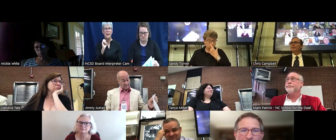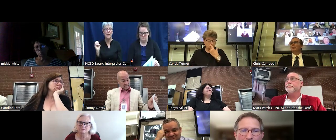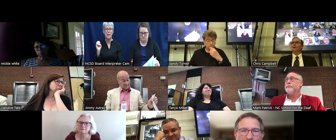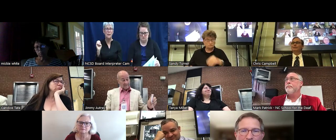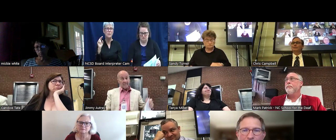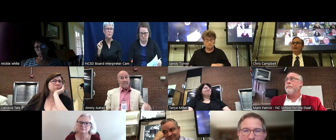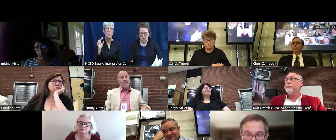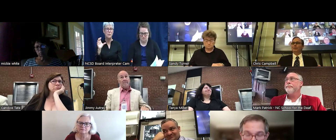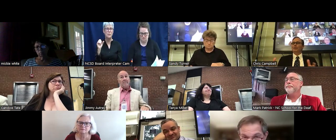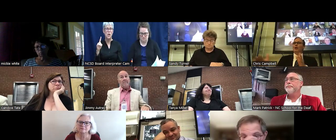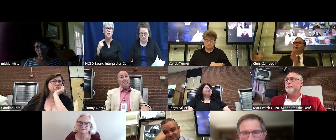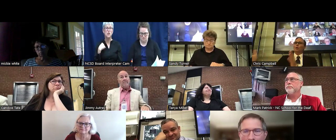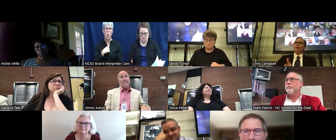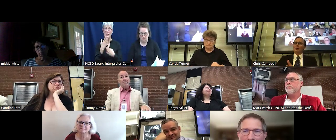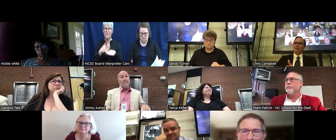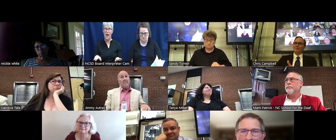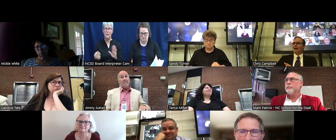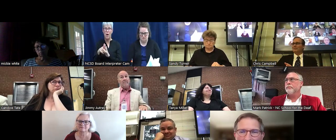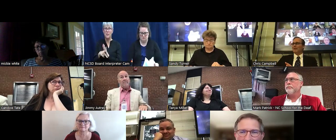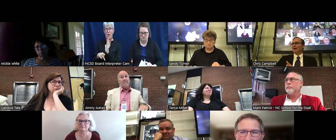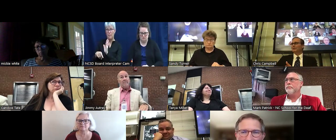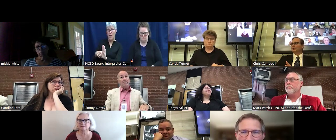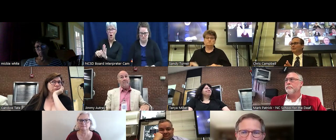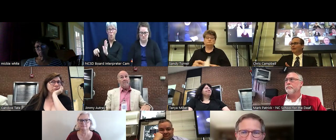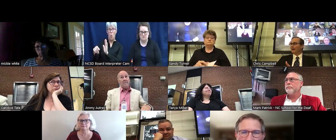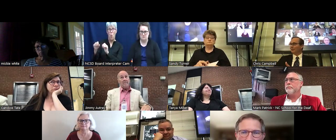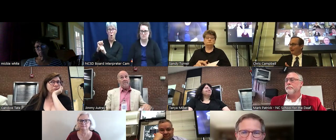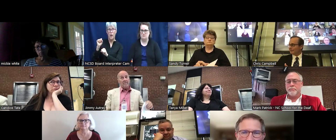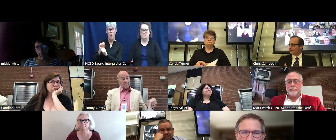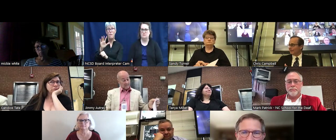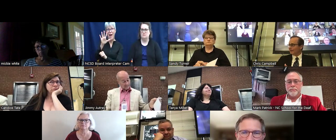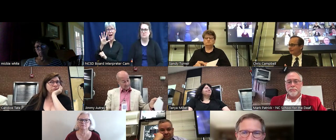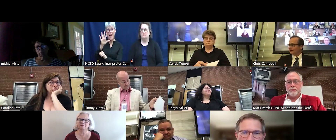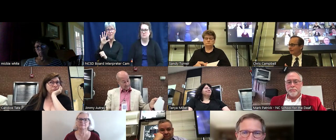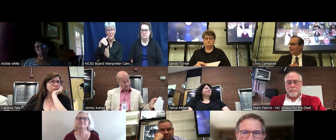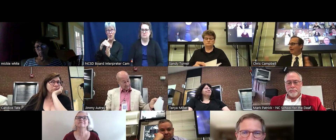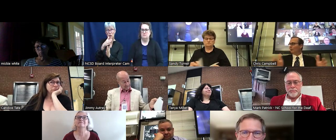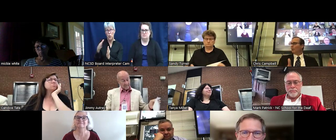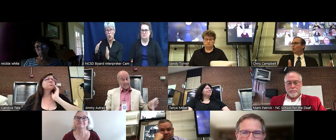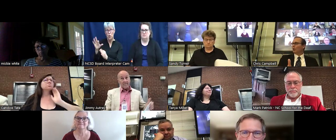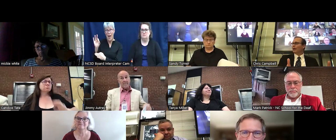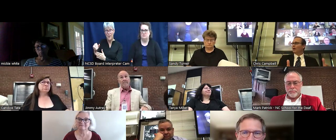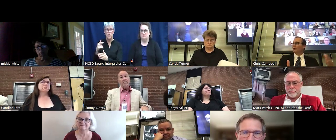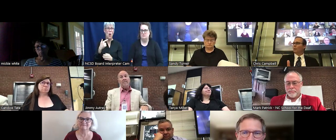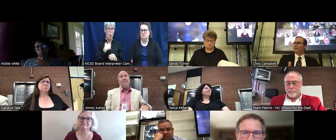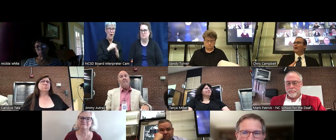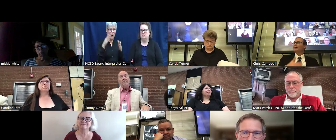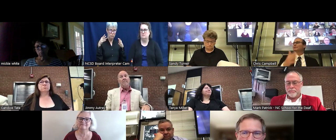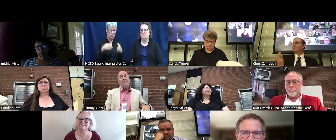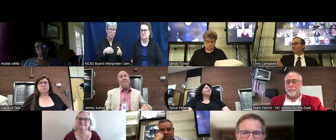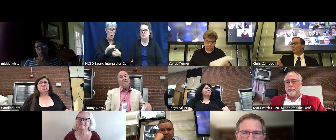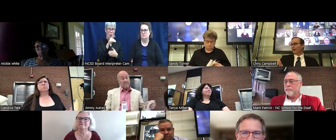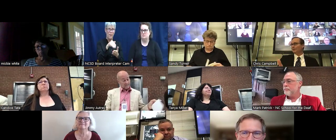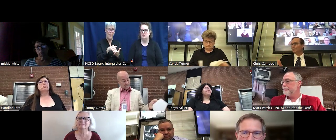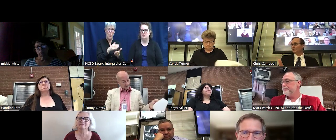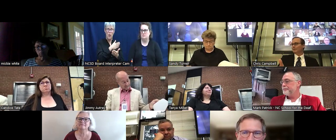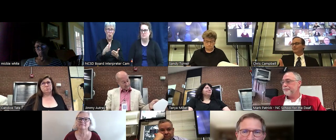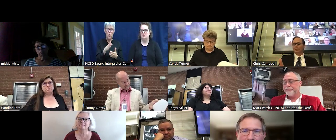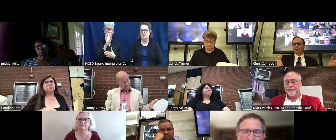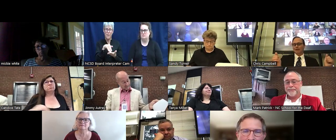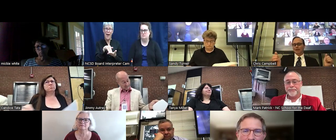divided the policy manual. They're working on the 5,000 through the 9,000 series, and we're working on the 1,000 through the